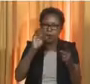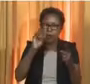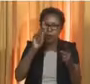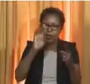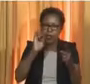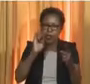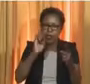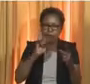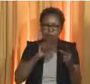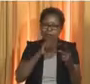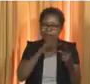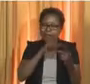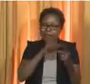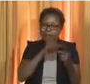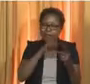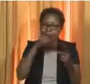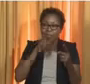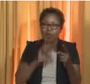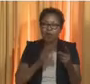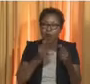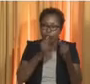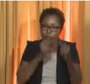opposed the appeal,